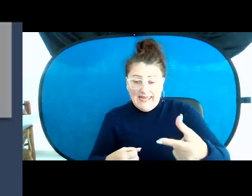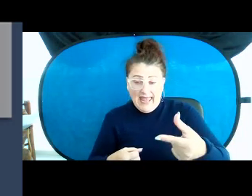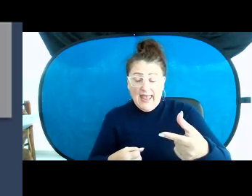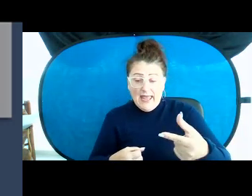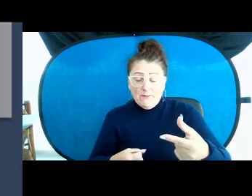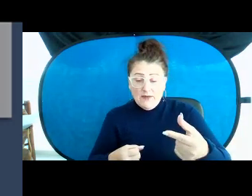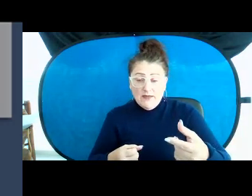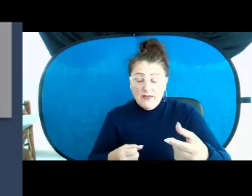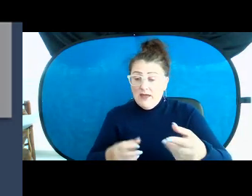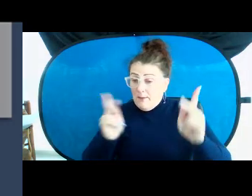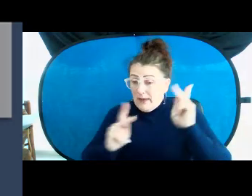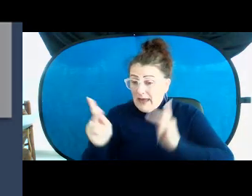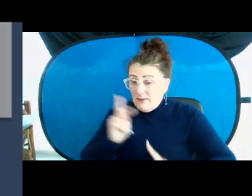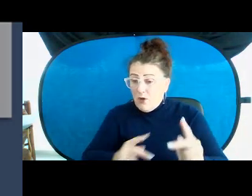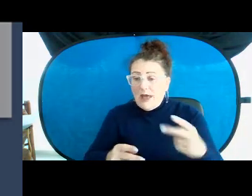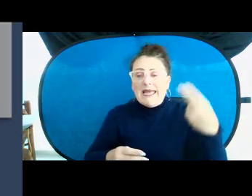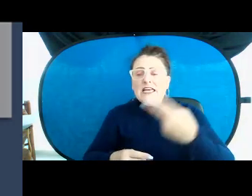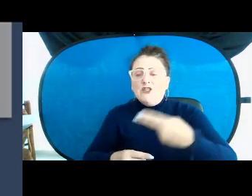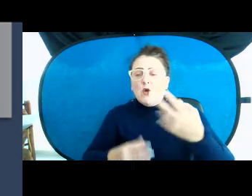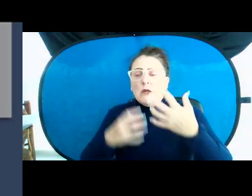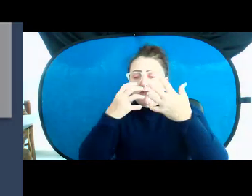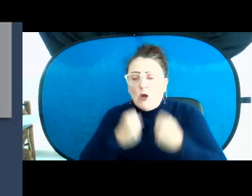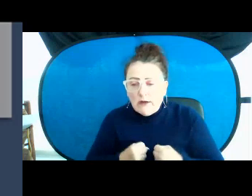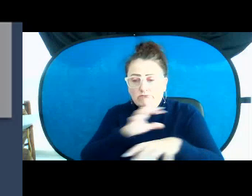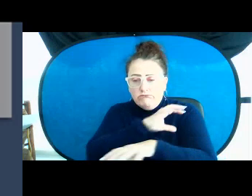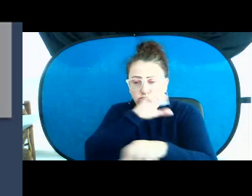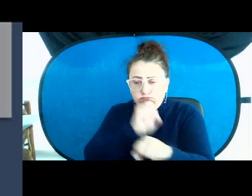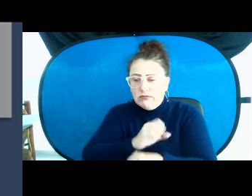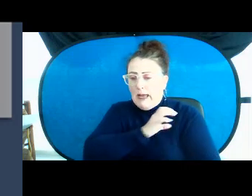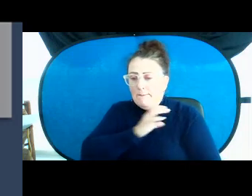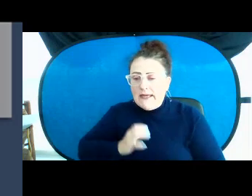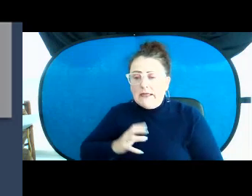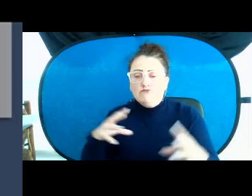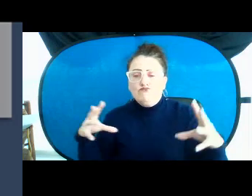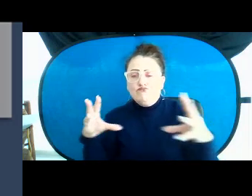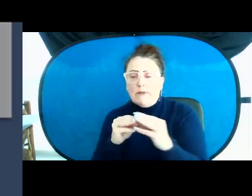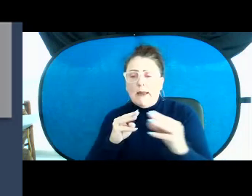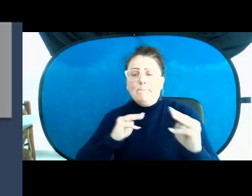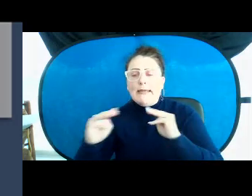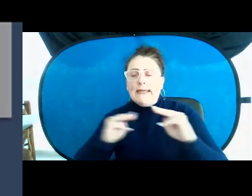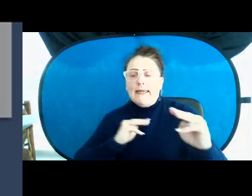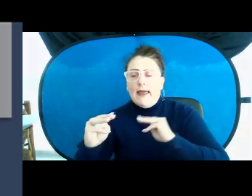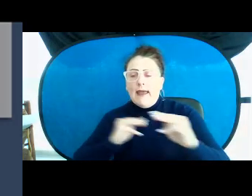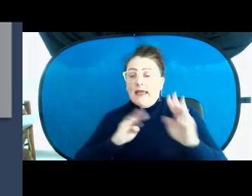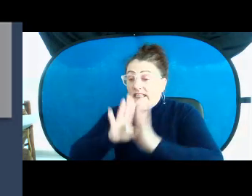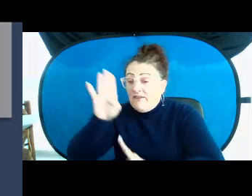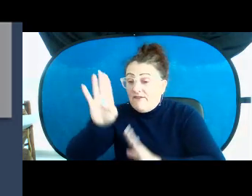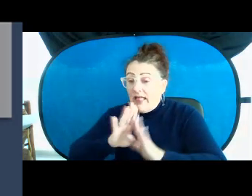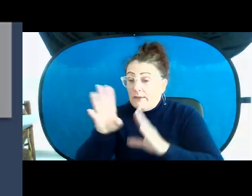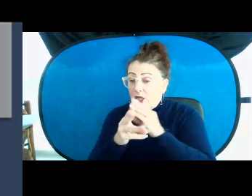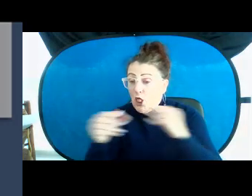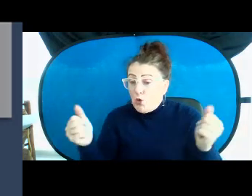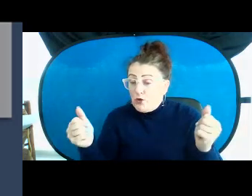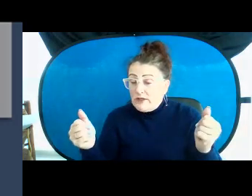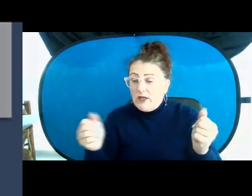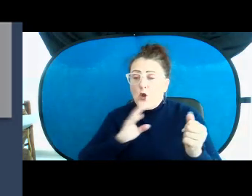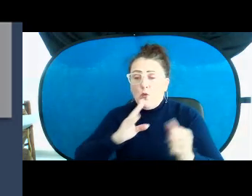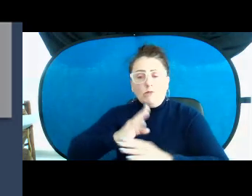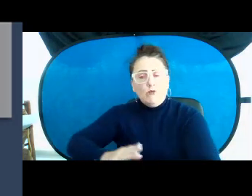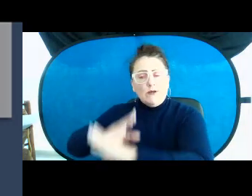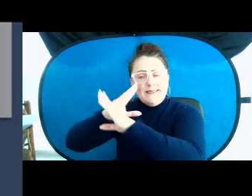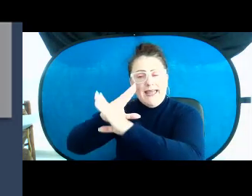of our Historic Preservation Committee and Caltrans, met in mediated sessions to develop a solution that would safeguard the character